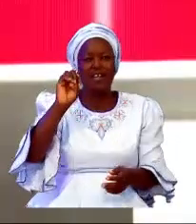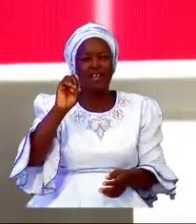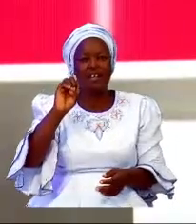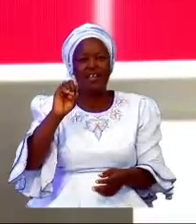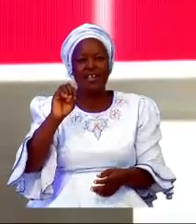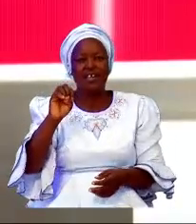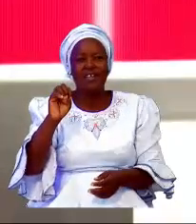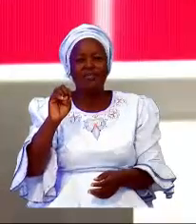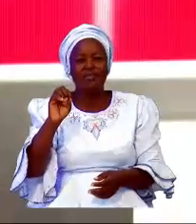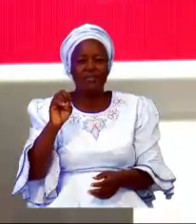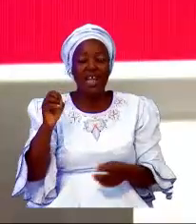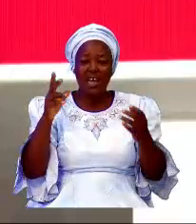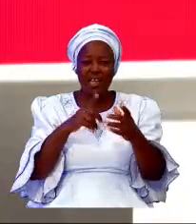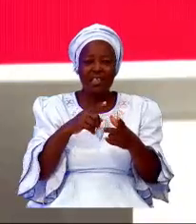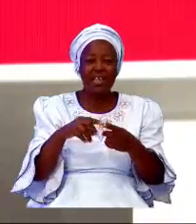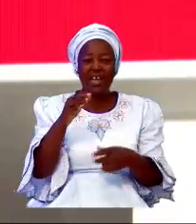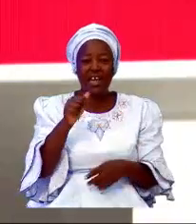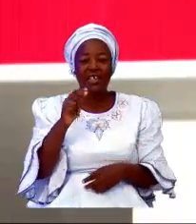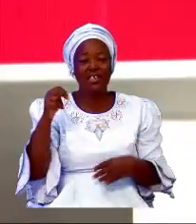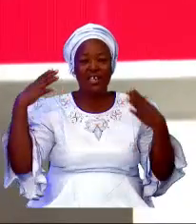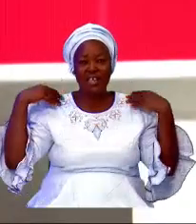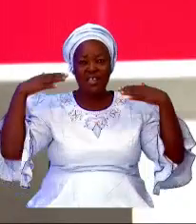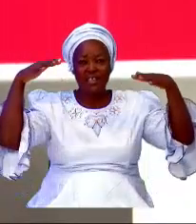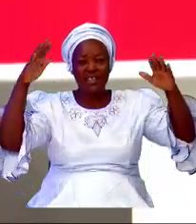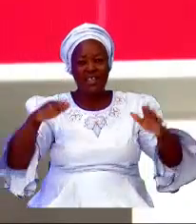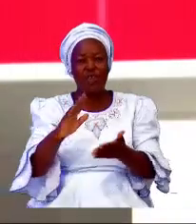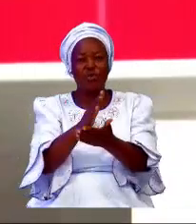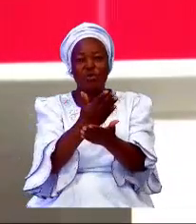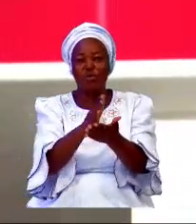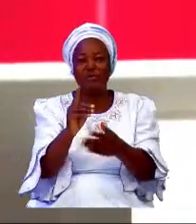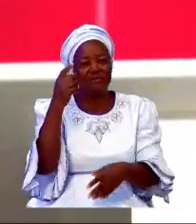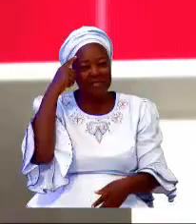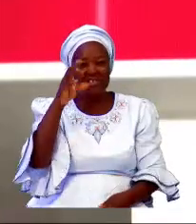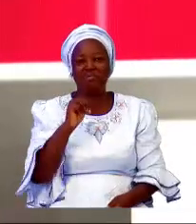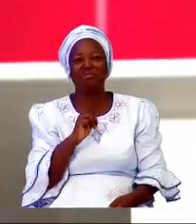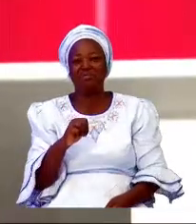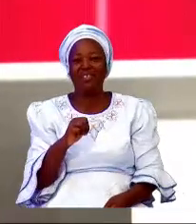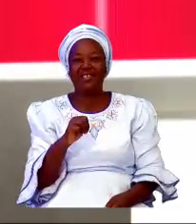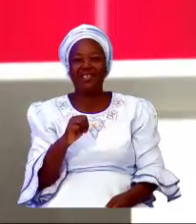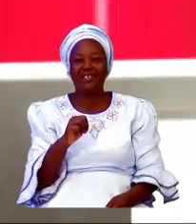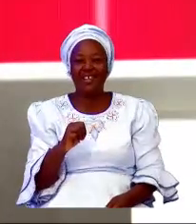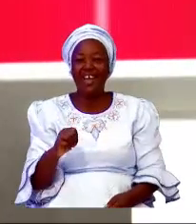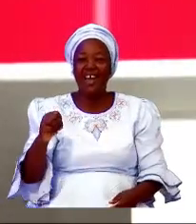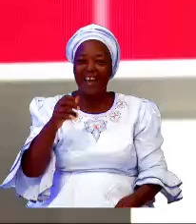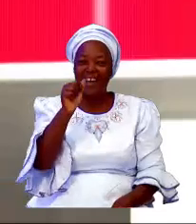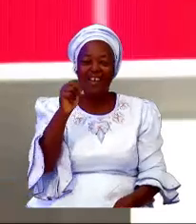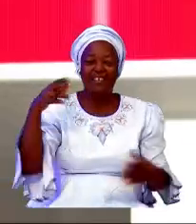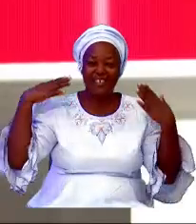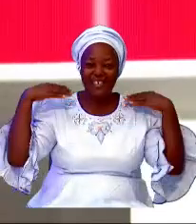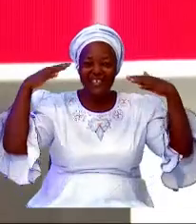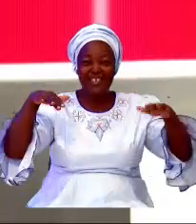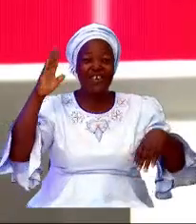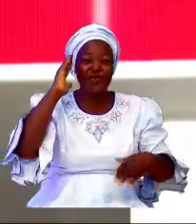there was a cake baking on the coals. An angel cooks for